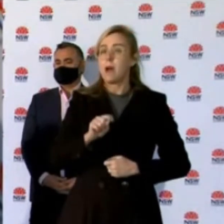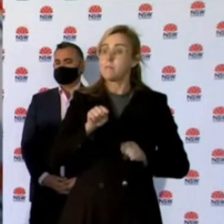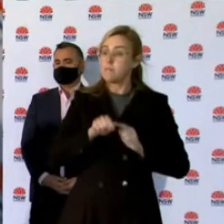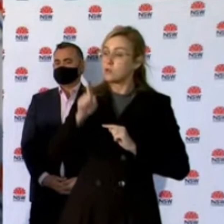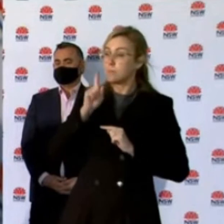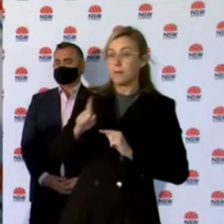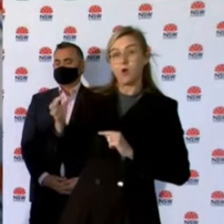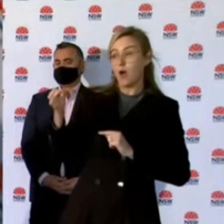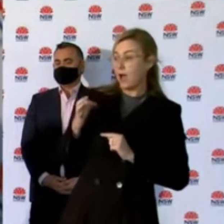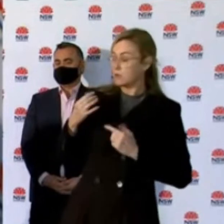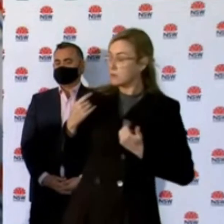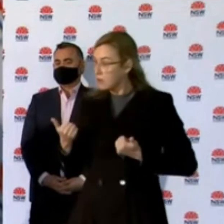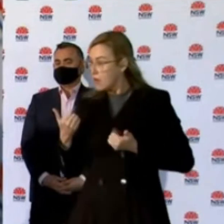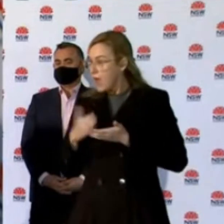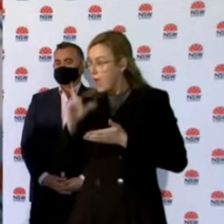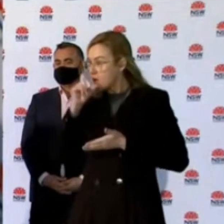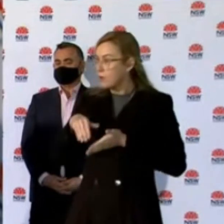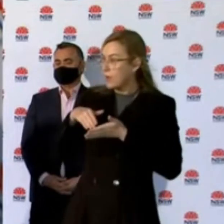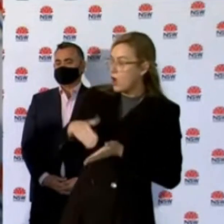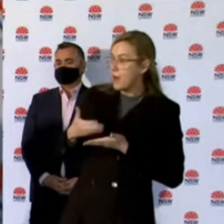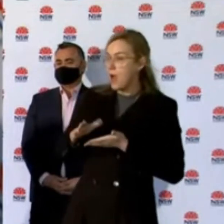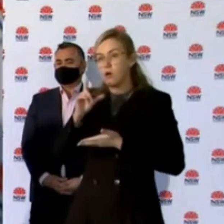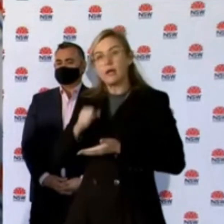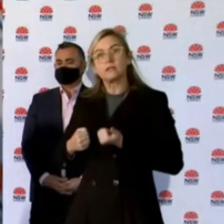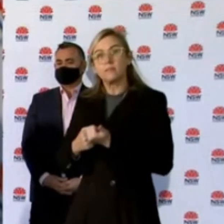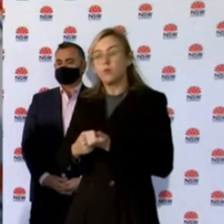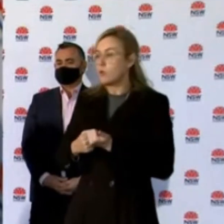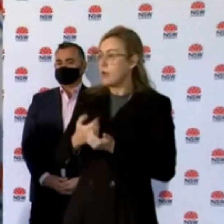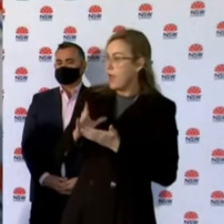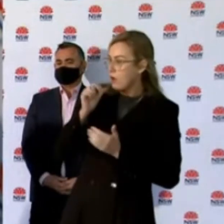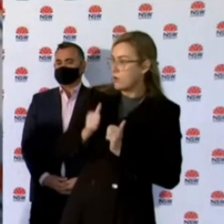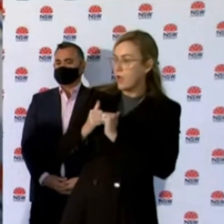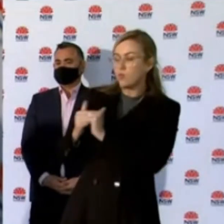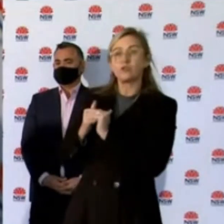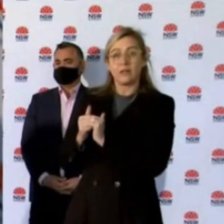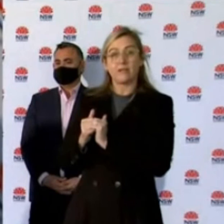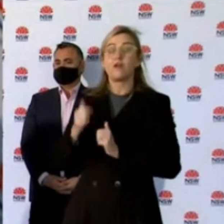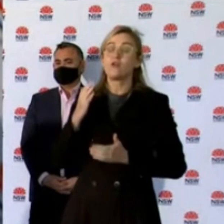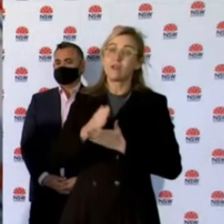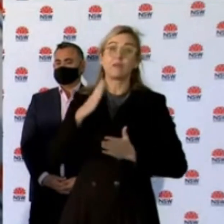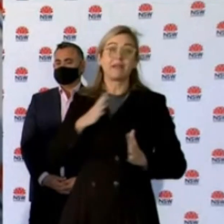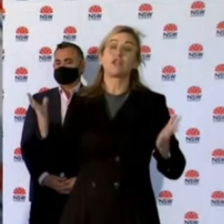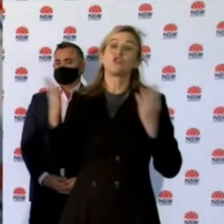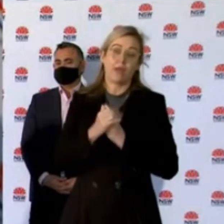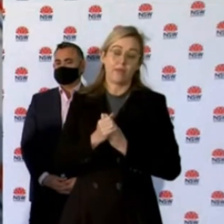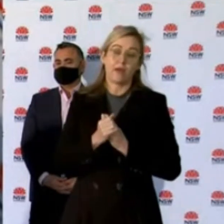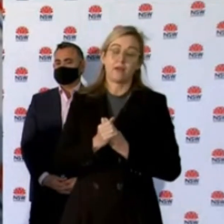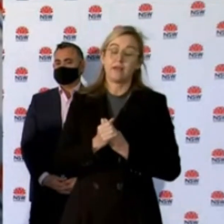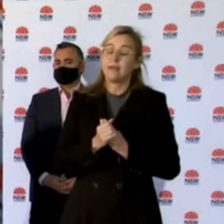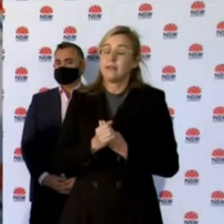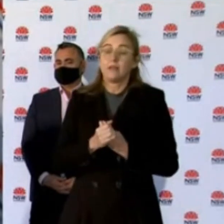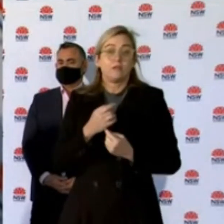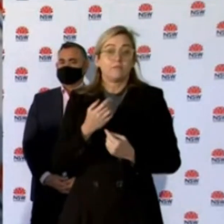this thing together? And can I just ask everybody to think about that? It's how we can beat this thing together. It's hurting all of us, no matter where we live and what